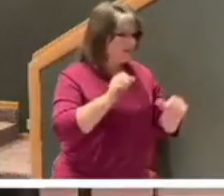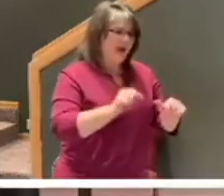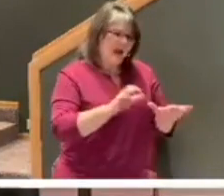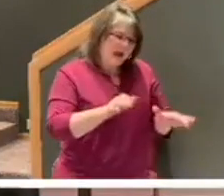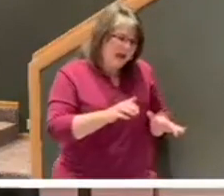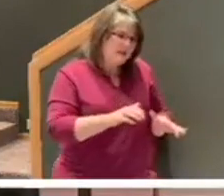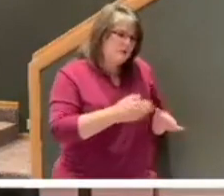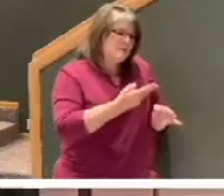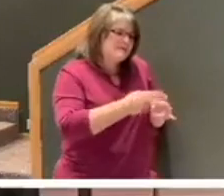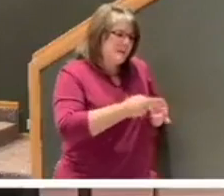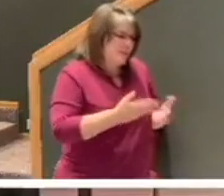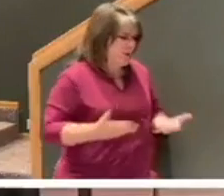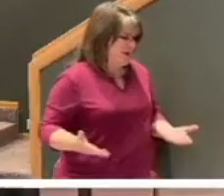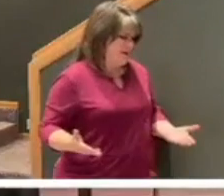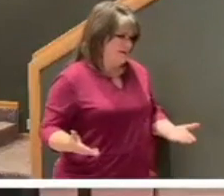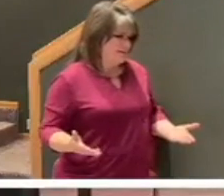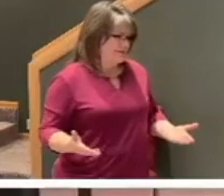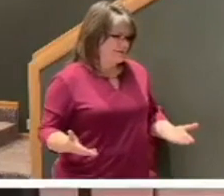I can do temporary things.